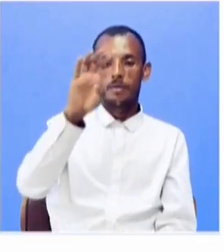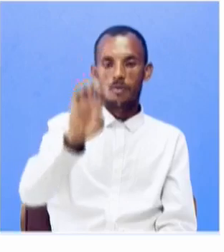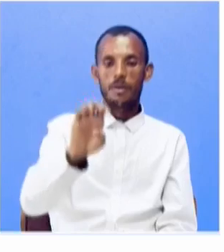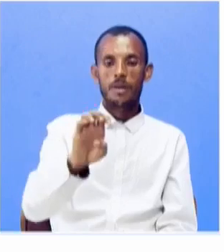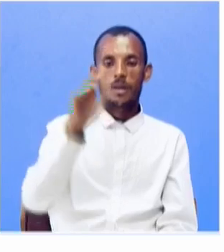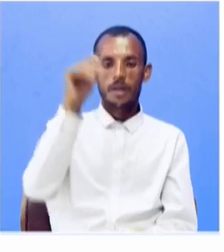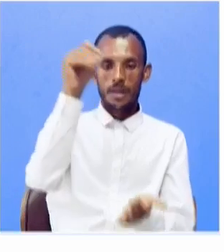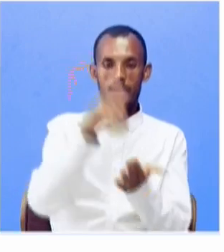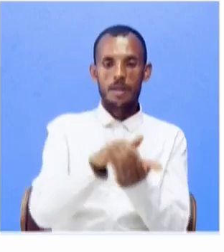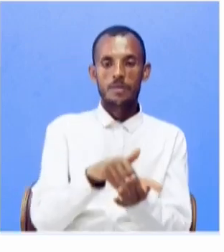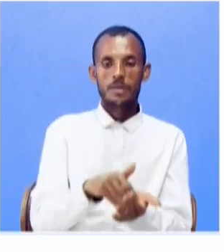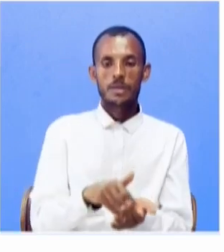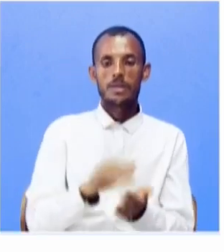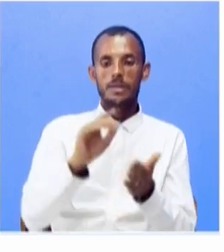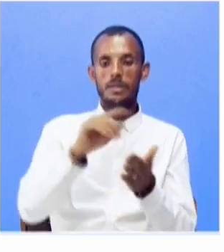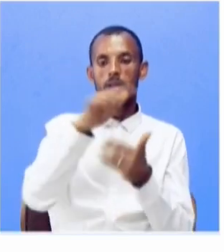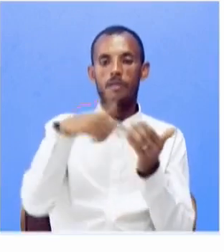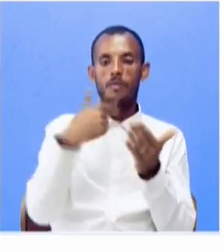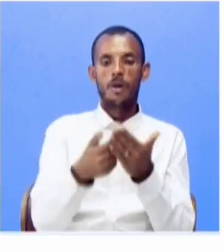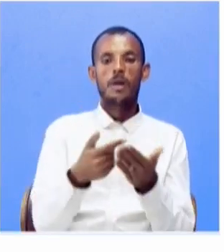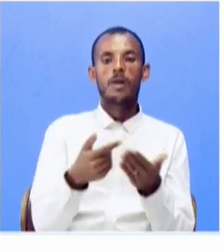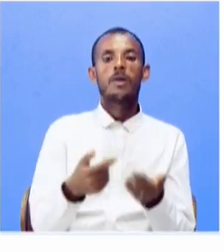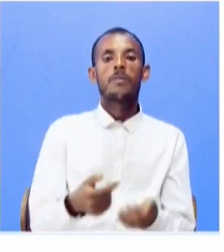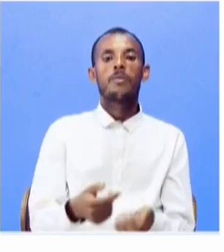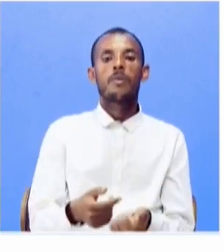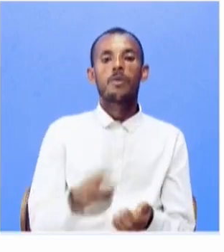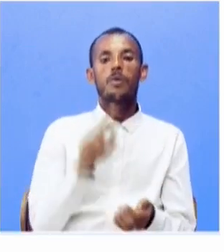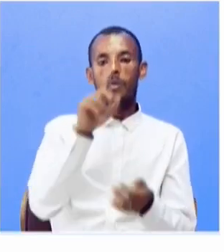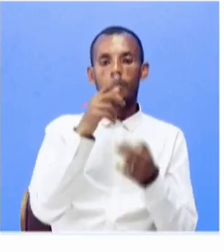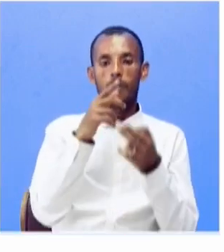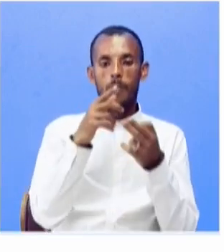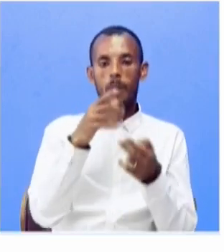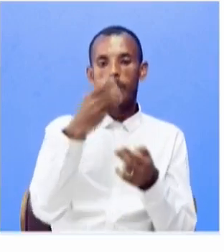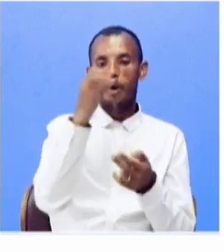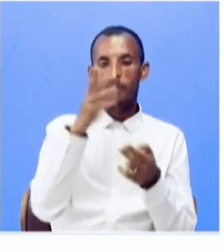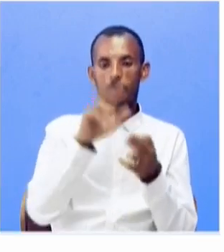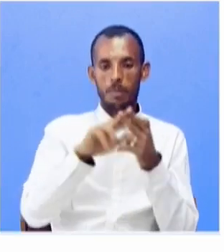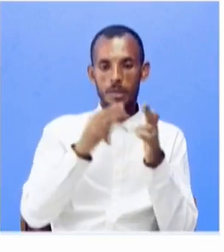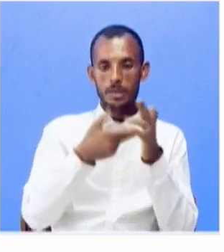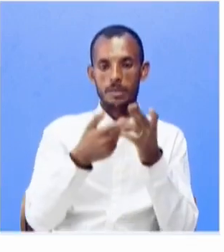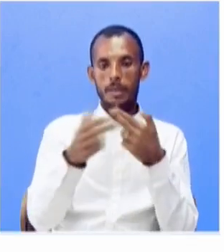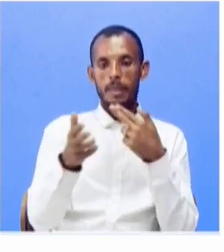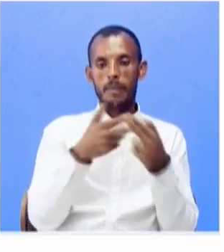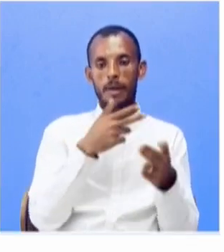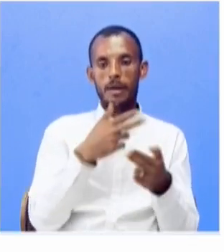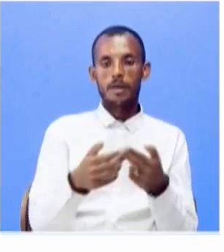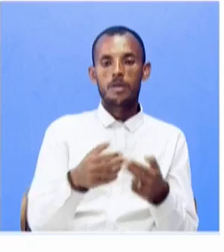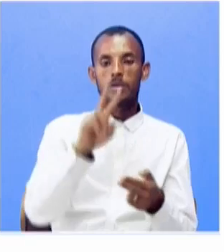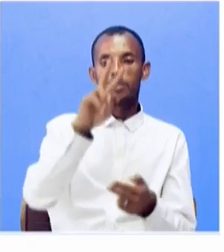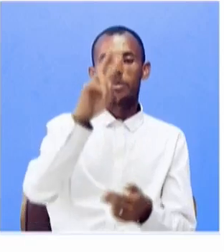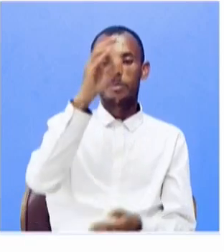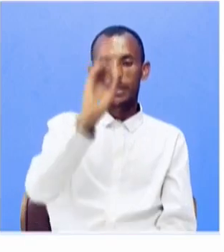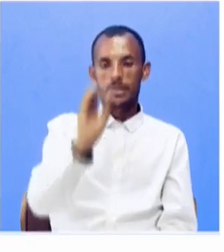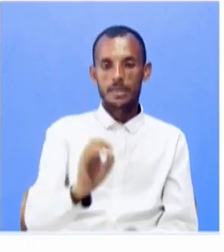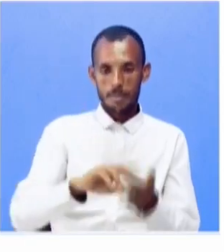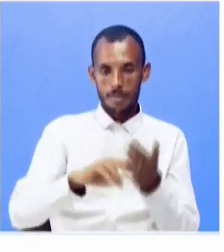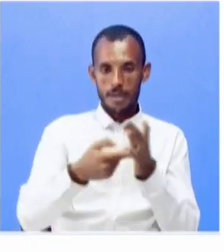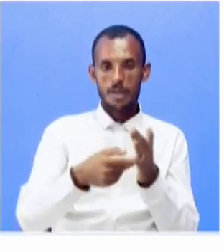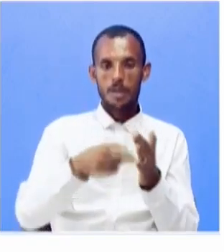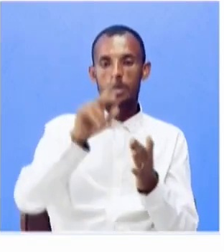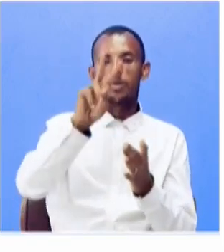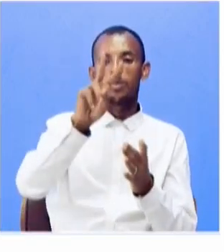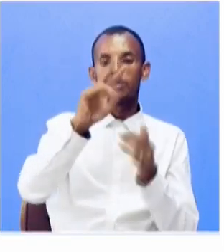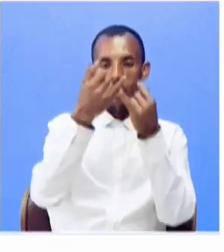240,000. Therefore, when you means multiplying, therefore 2% means this 2 over